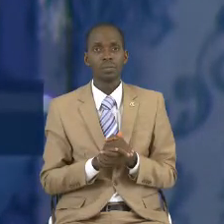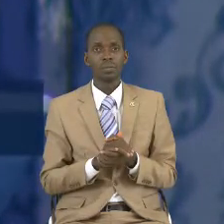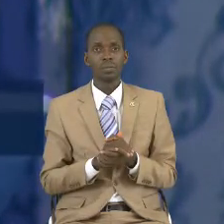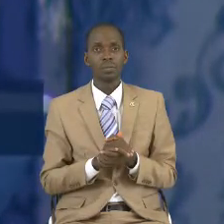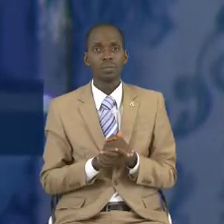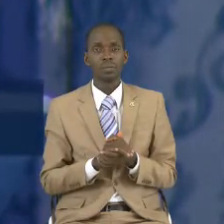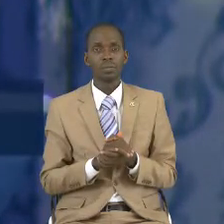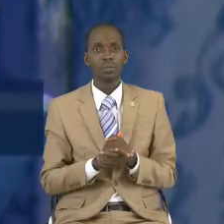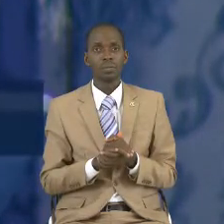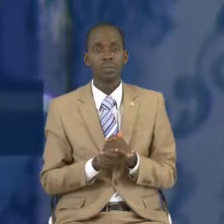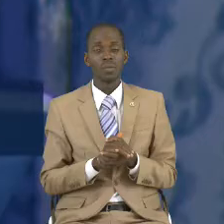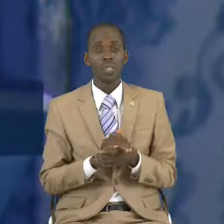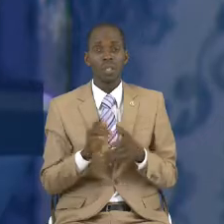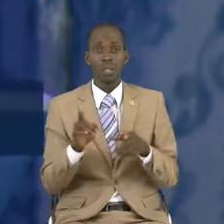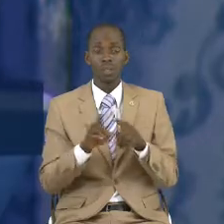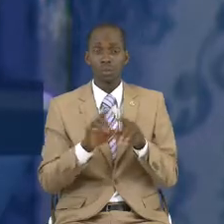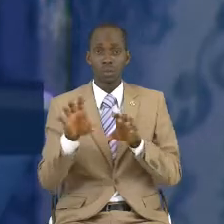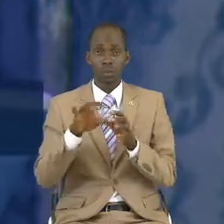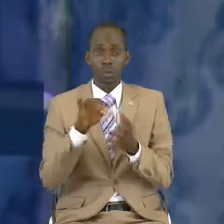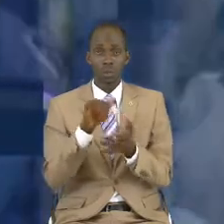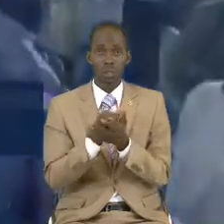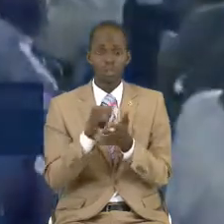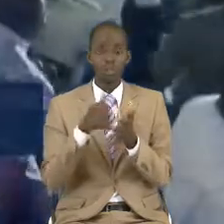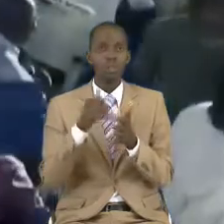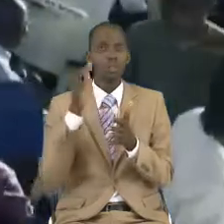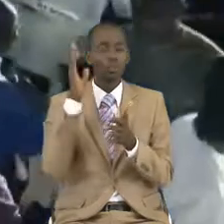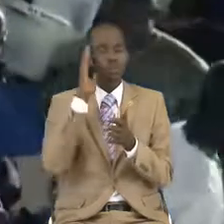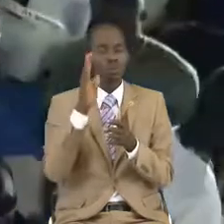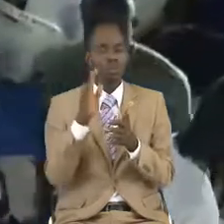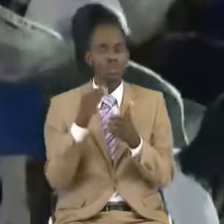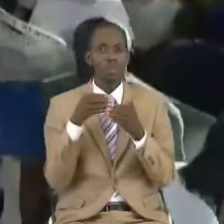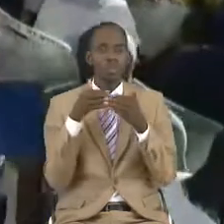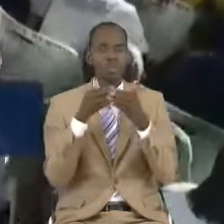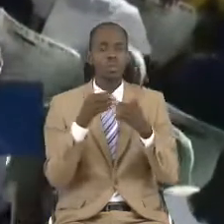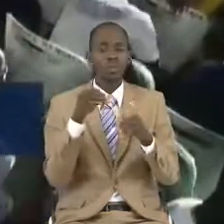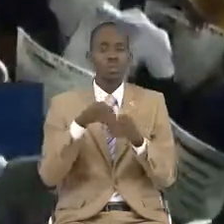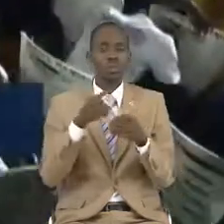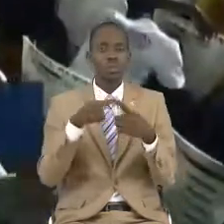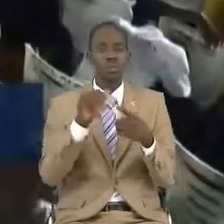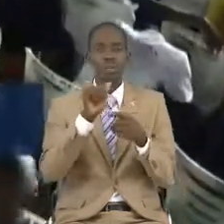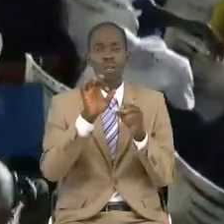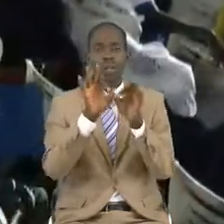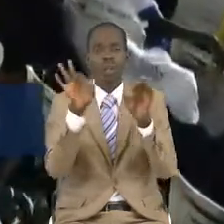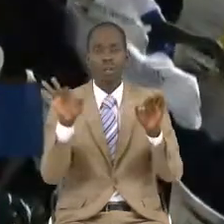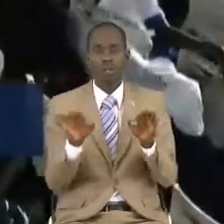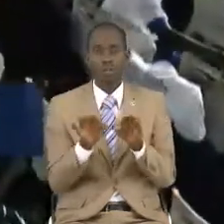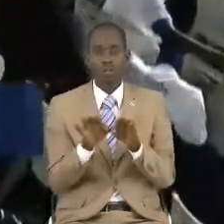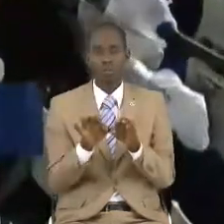it will lead you into a form that you will complete